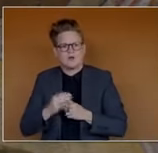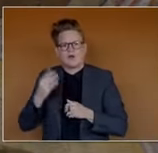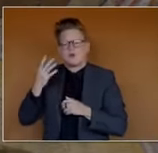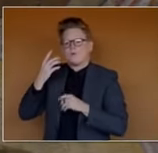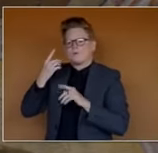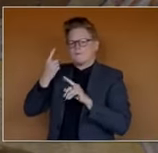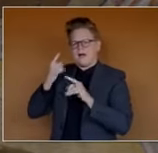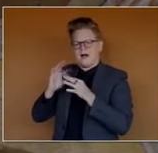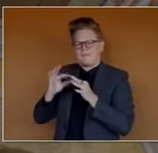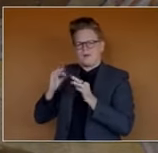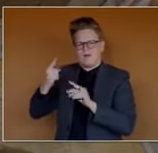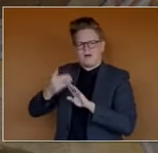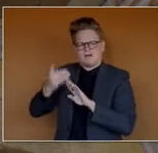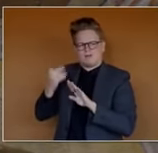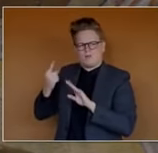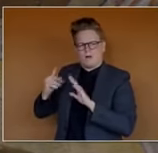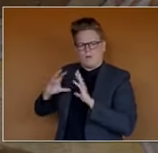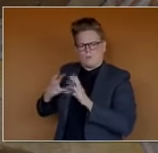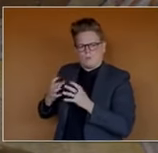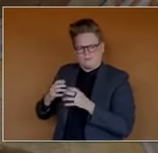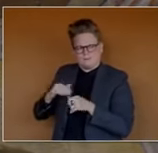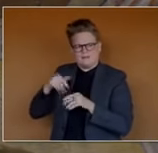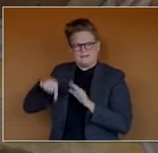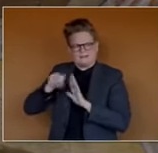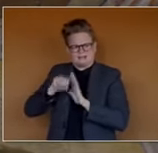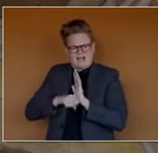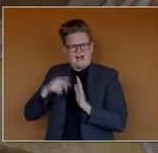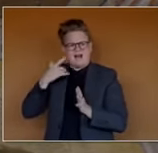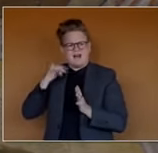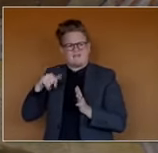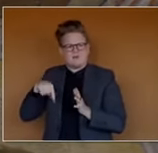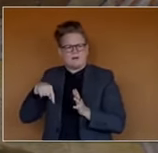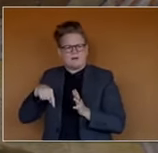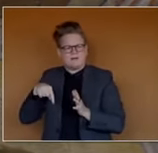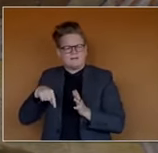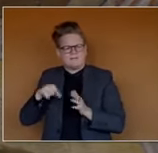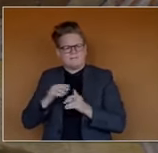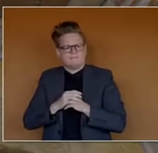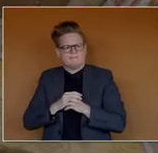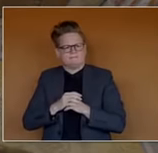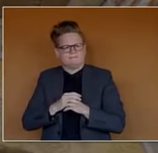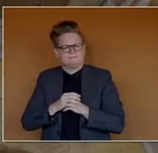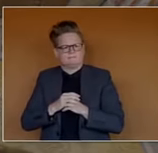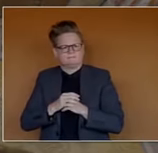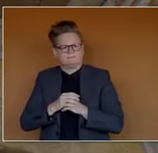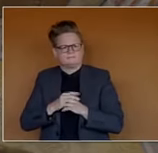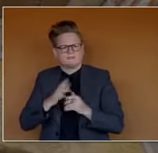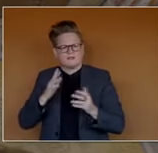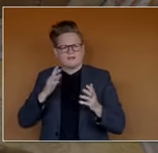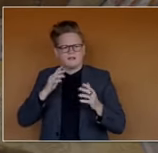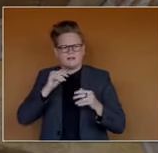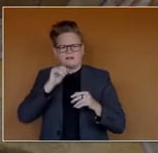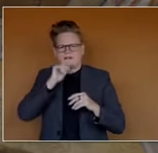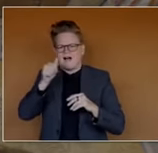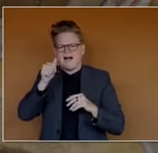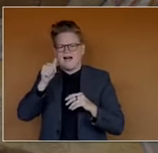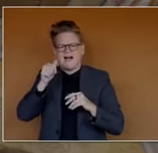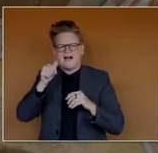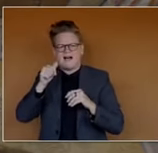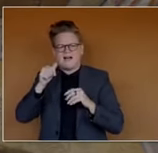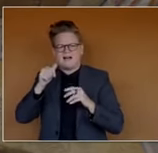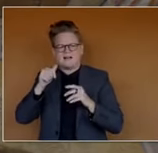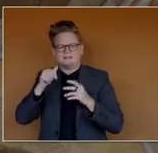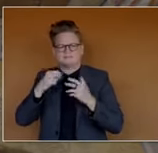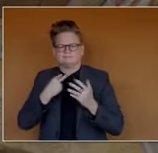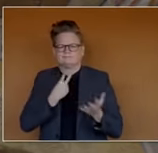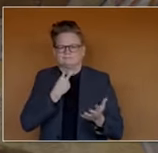state that did not dial home sick and weren't able to do a lot of as much distance work as others. And